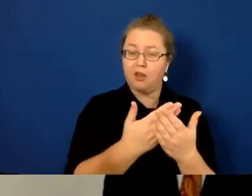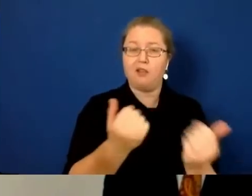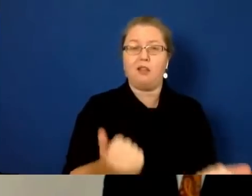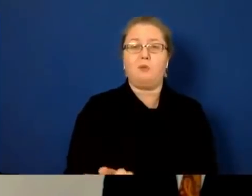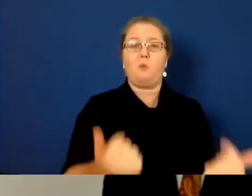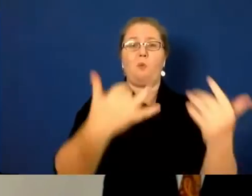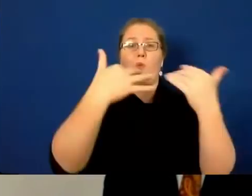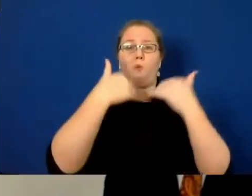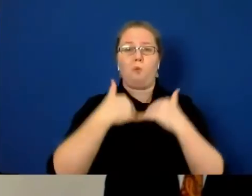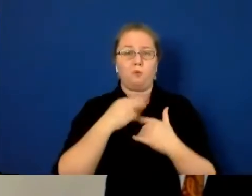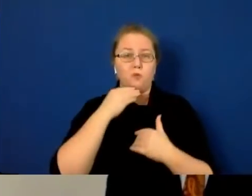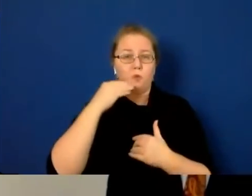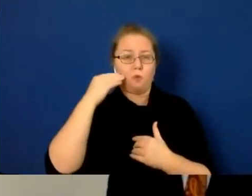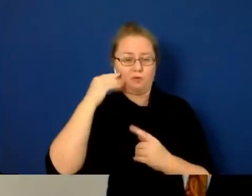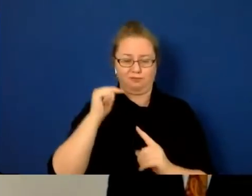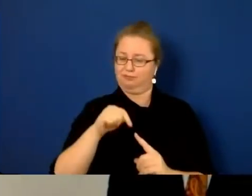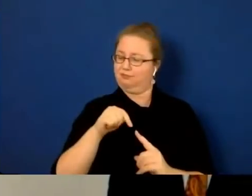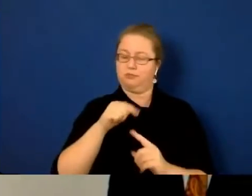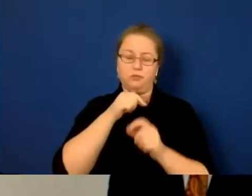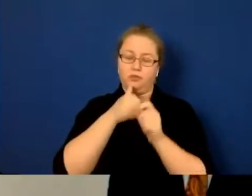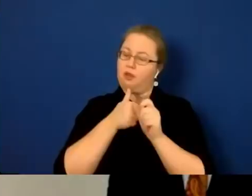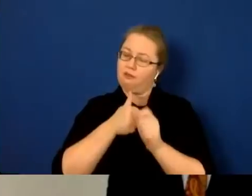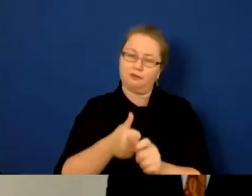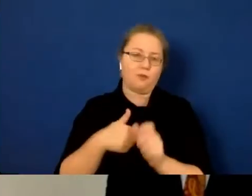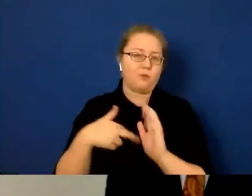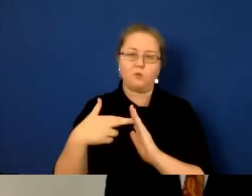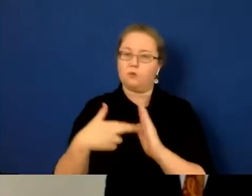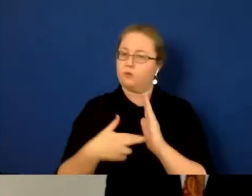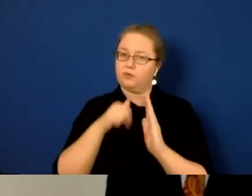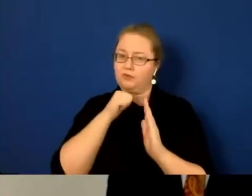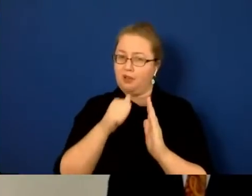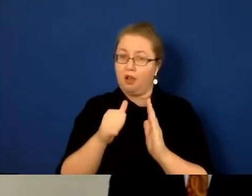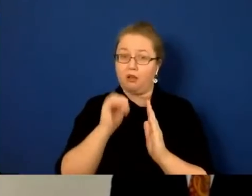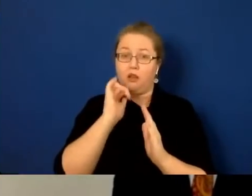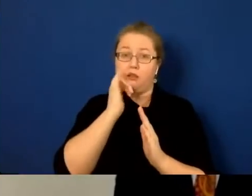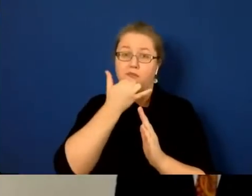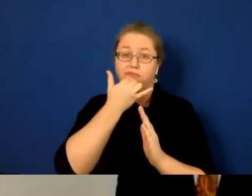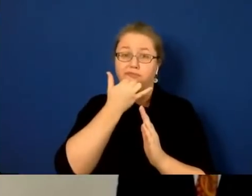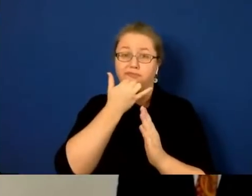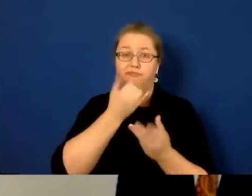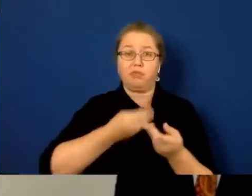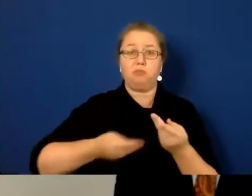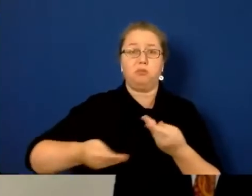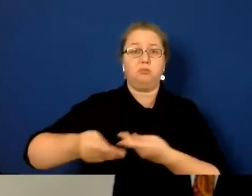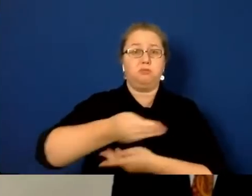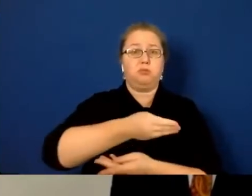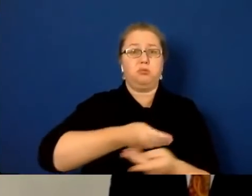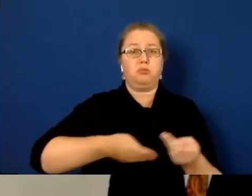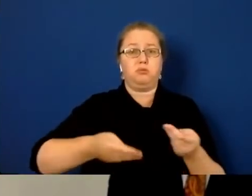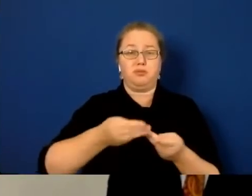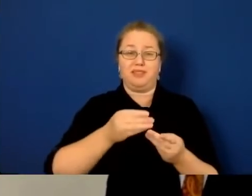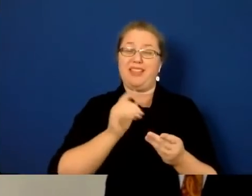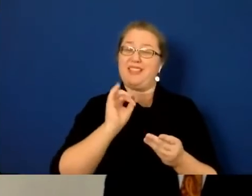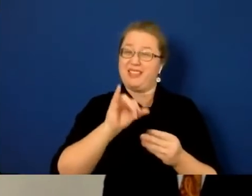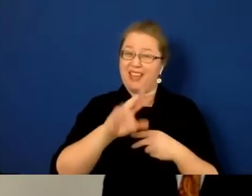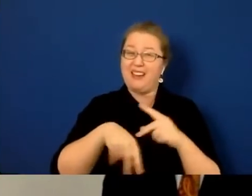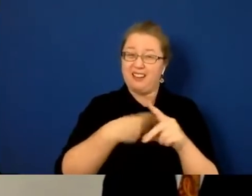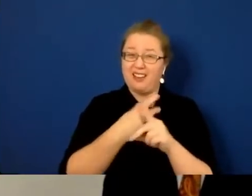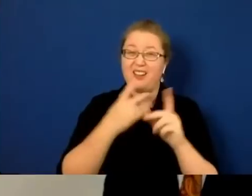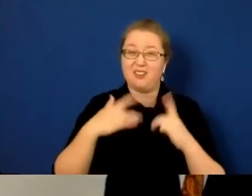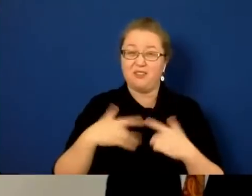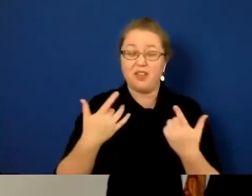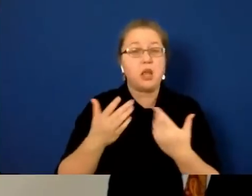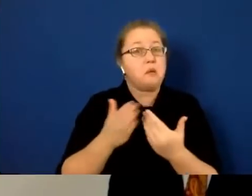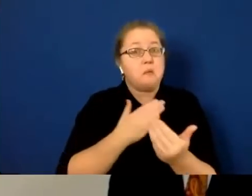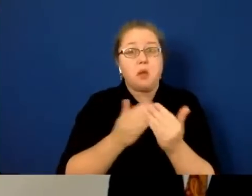a dramatic rise in transmissions that were related to gatherings in people's homes. So we may have a wedding where part of